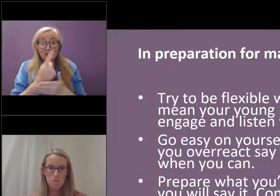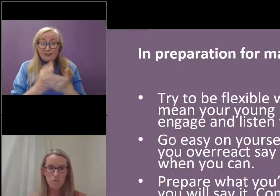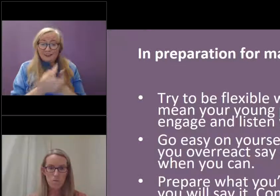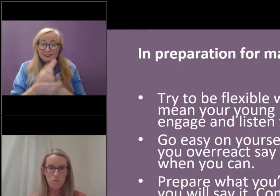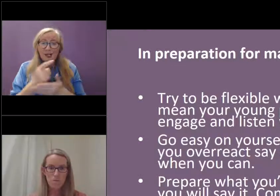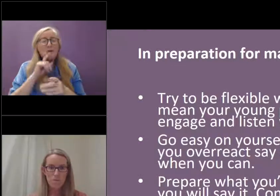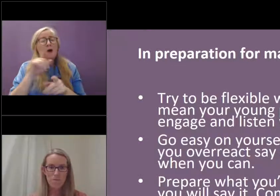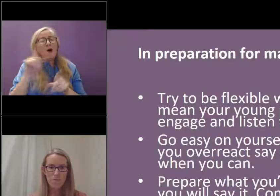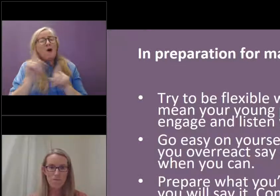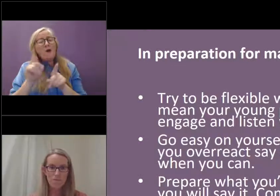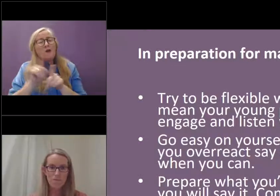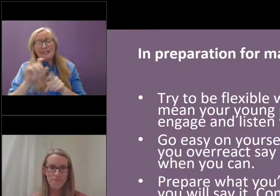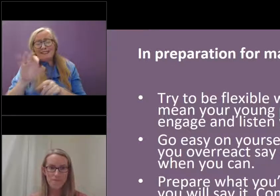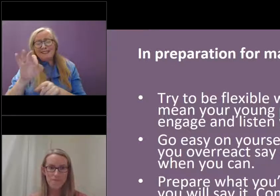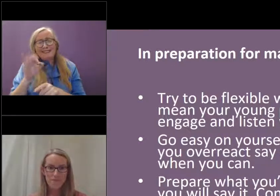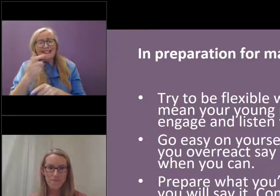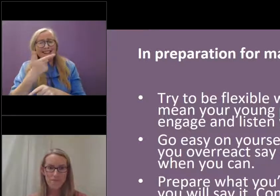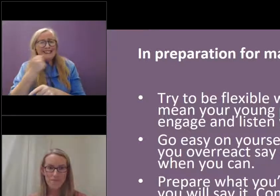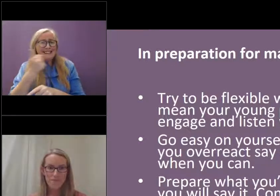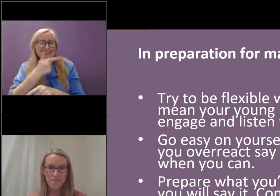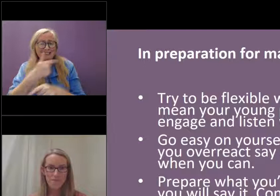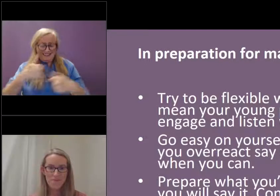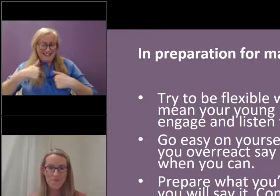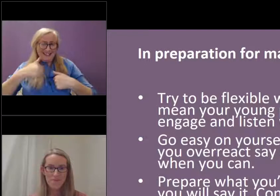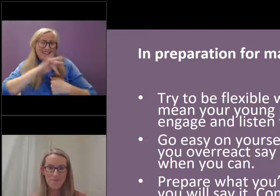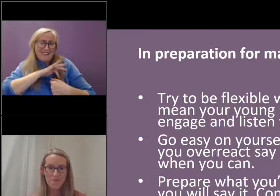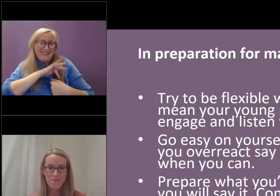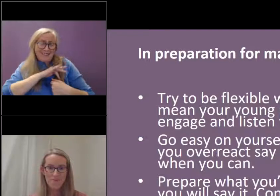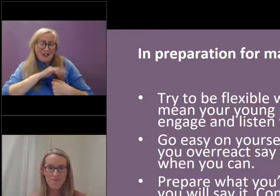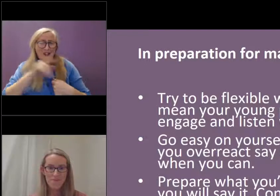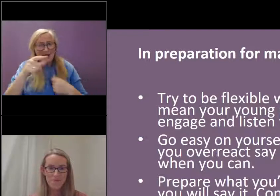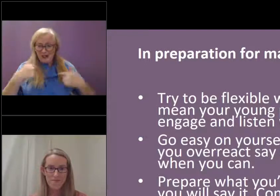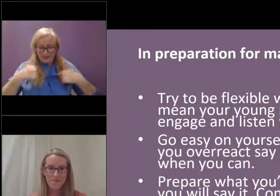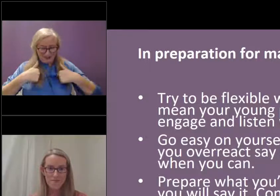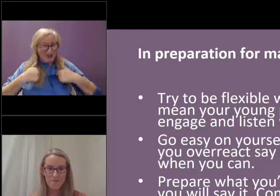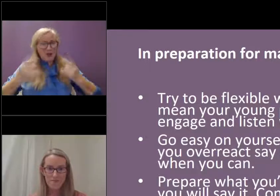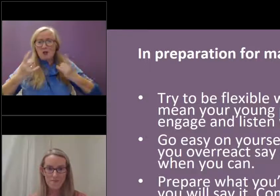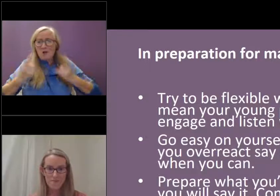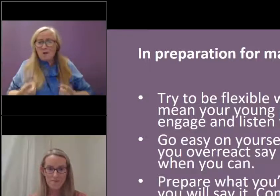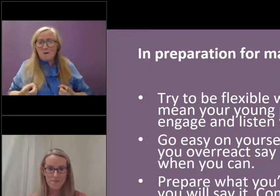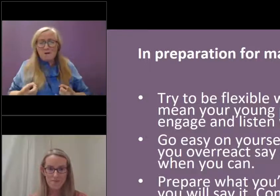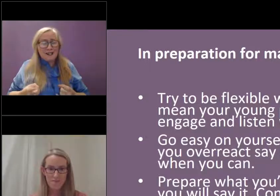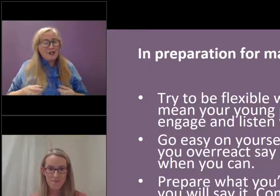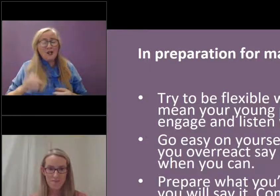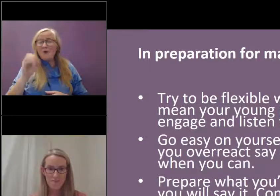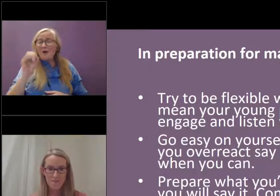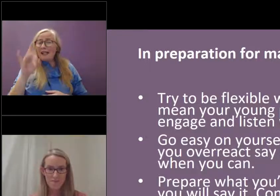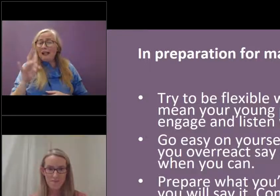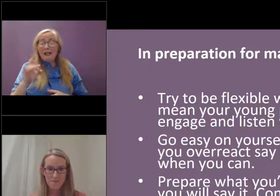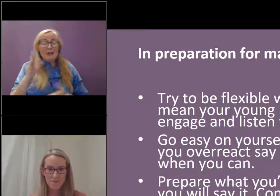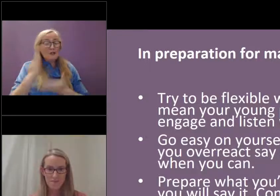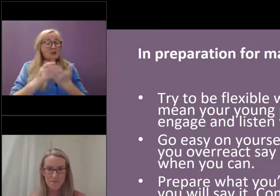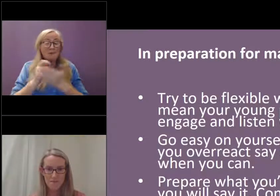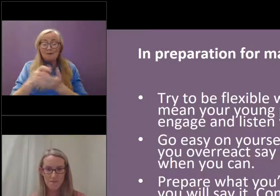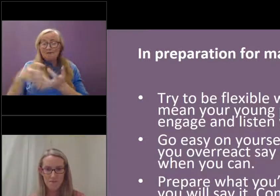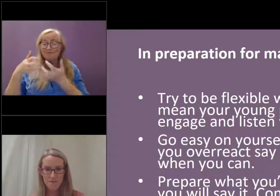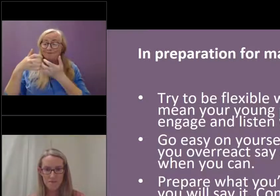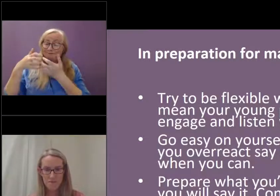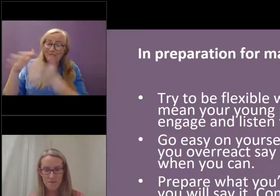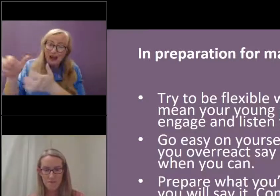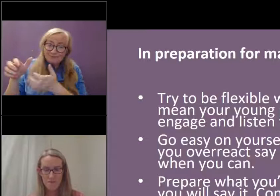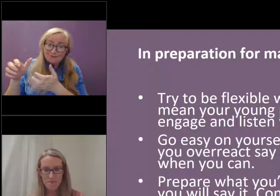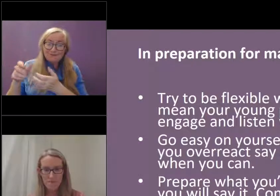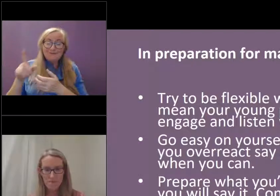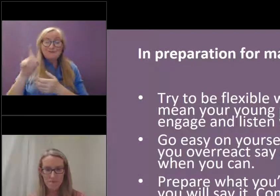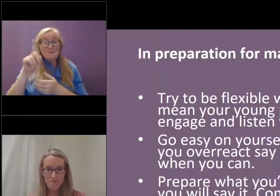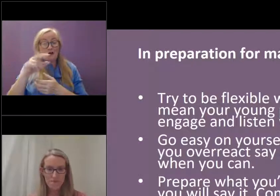yourself. You're human first, you're human too, and it's okay to overreact. Sometimes it happens, but it's around that role